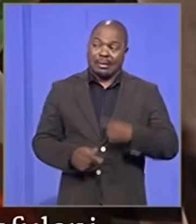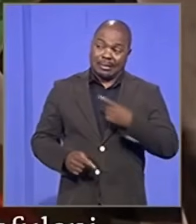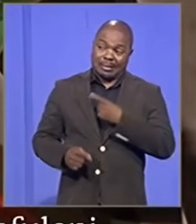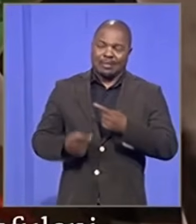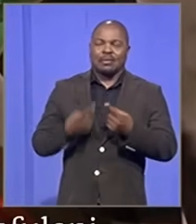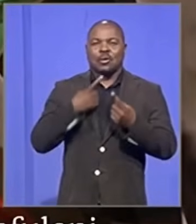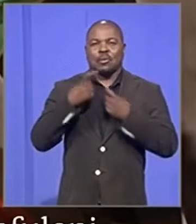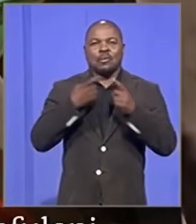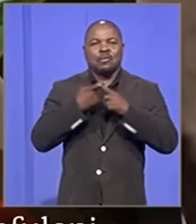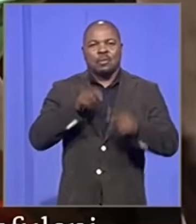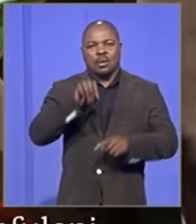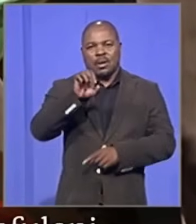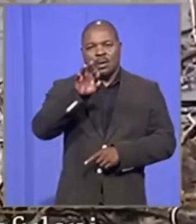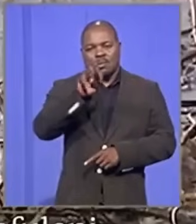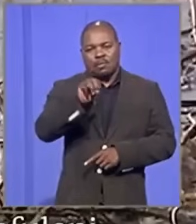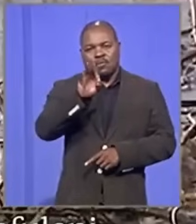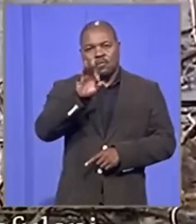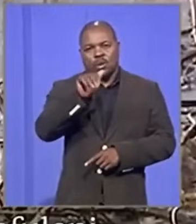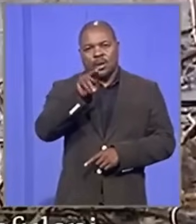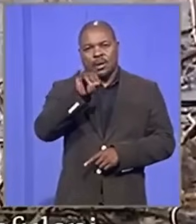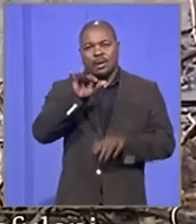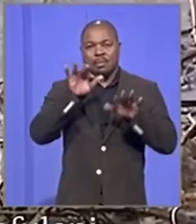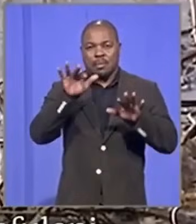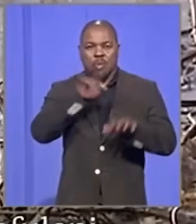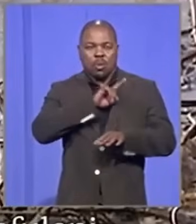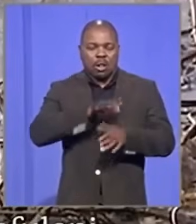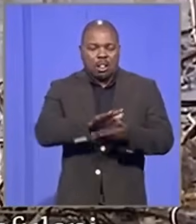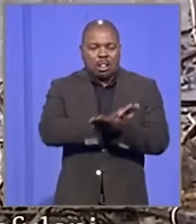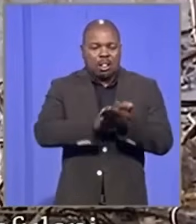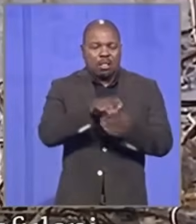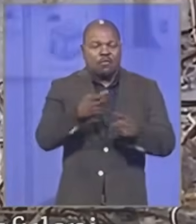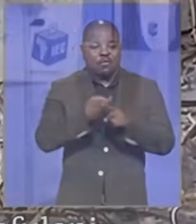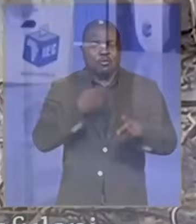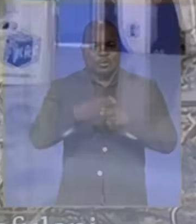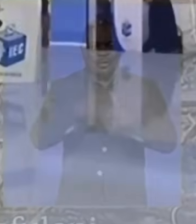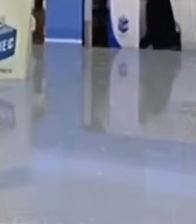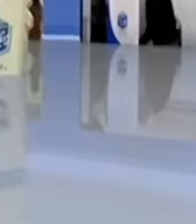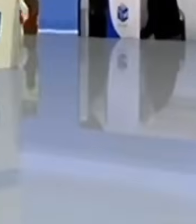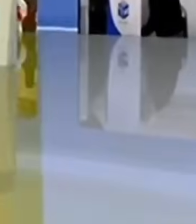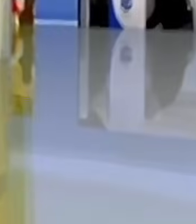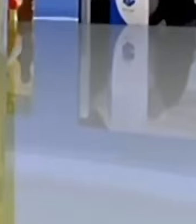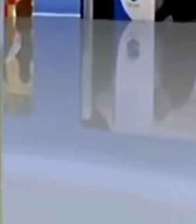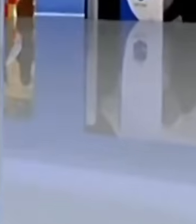badudi ba Emfuleni bao ba llago ka metsi a wa tšhilafetšego ka lebaka la kelela tšhila.